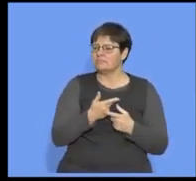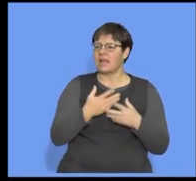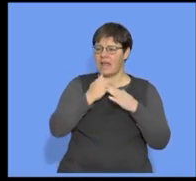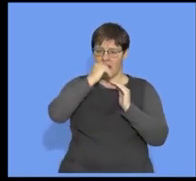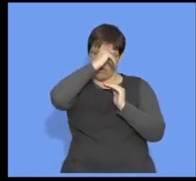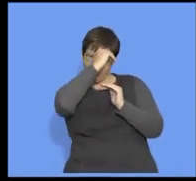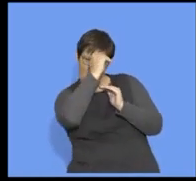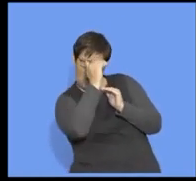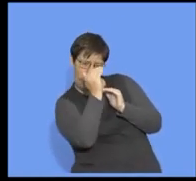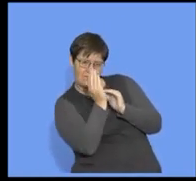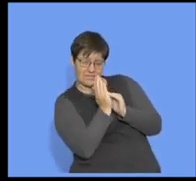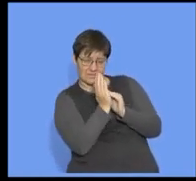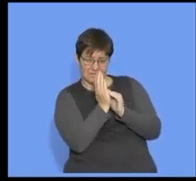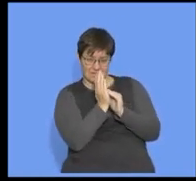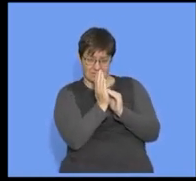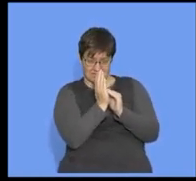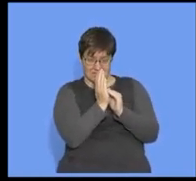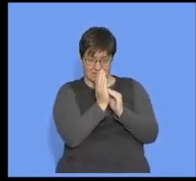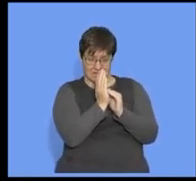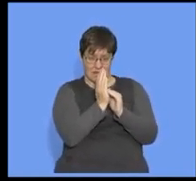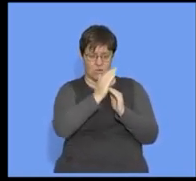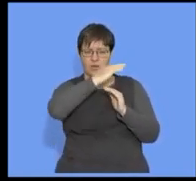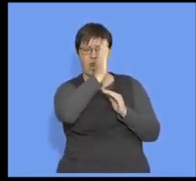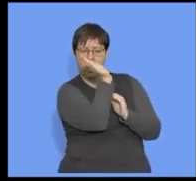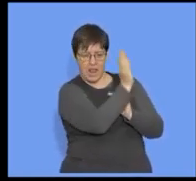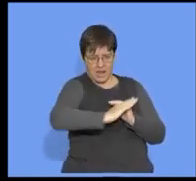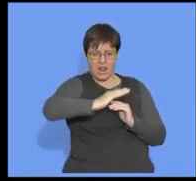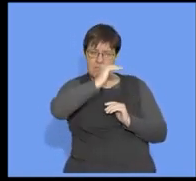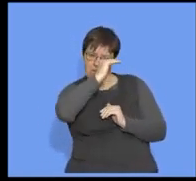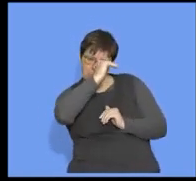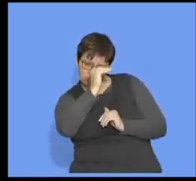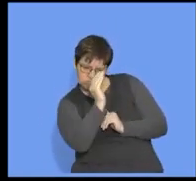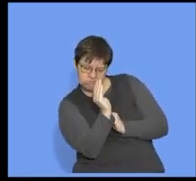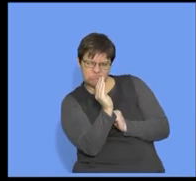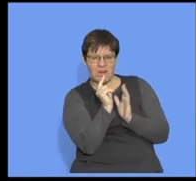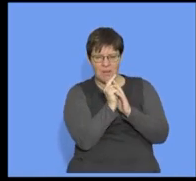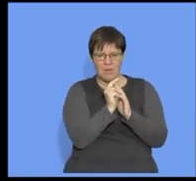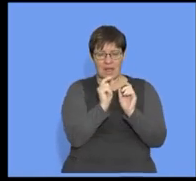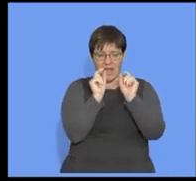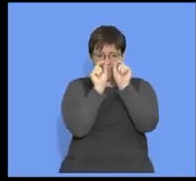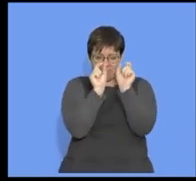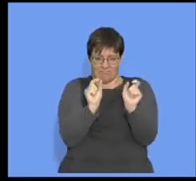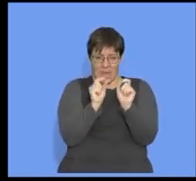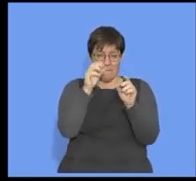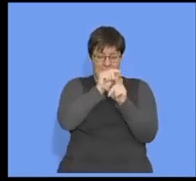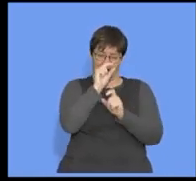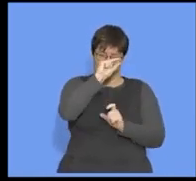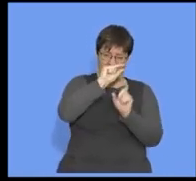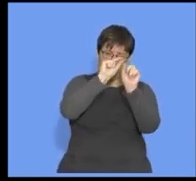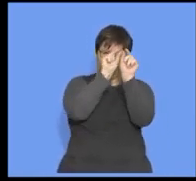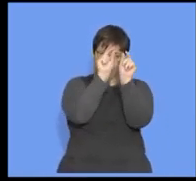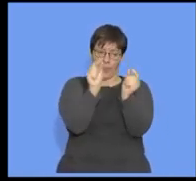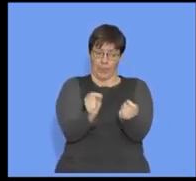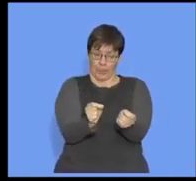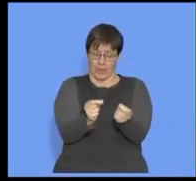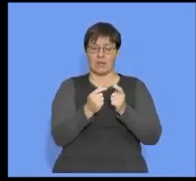curves outwards, meaning it's thicker in the middle than at the edge. Then we've got another shape